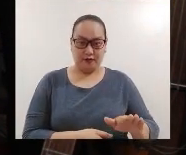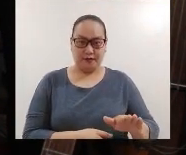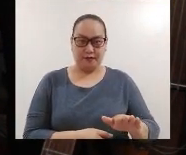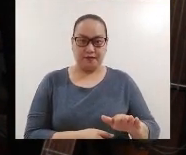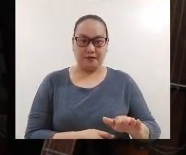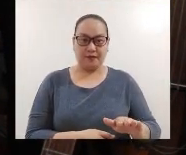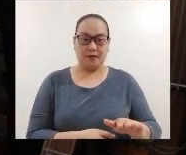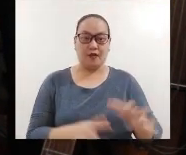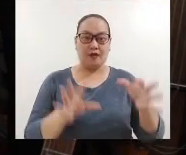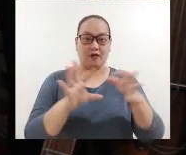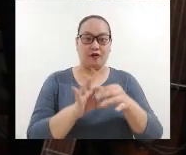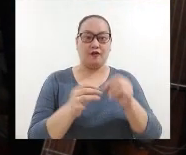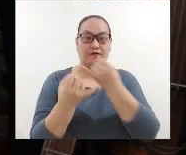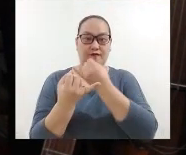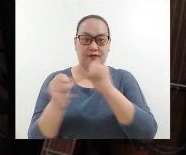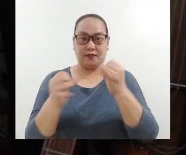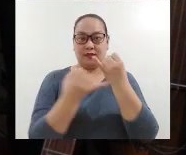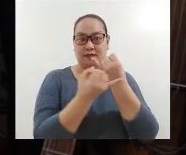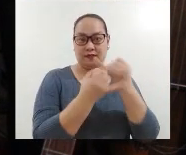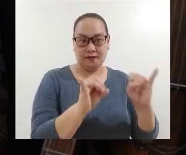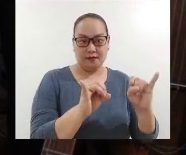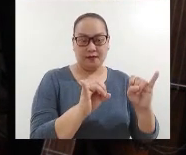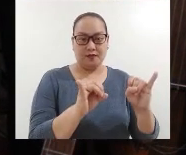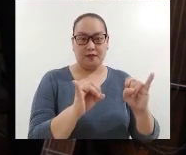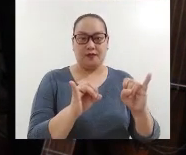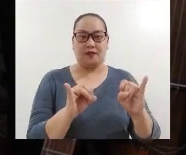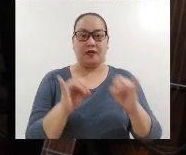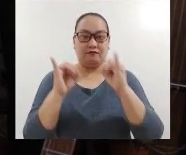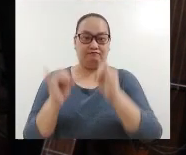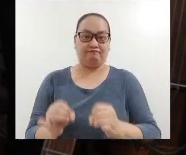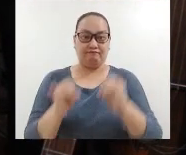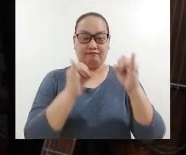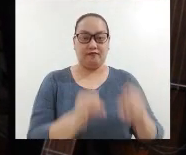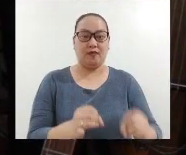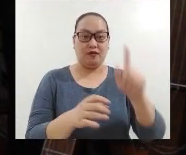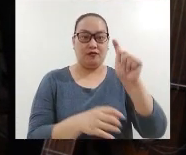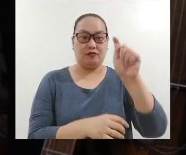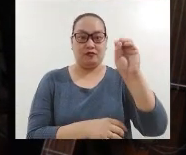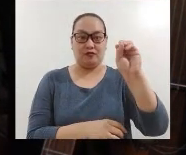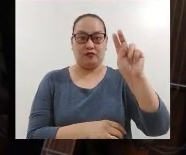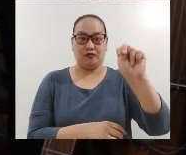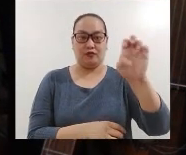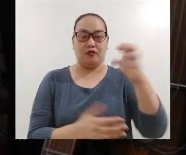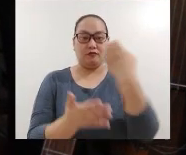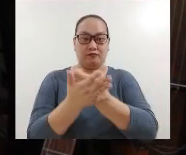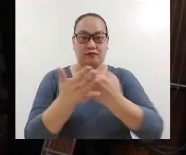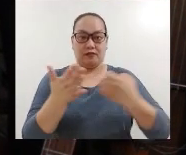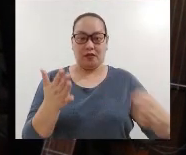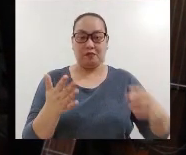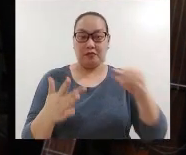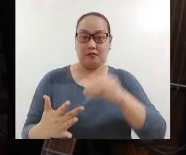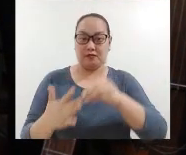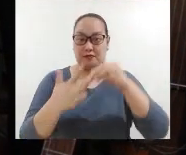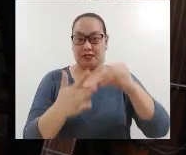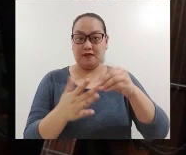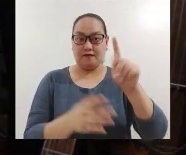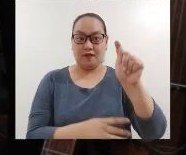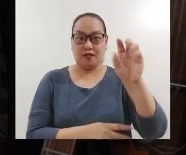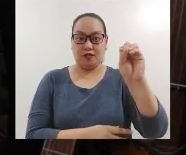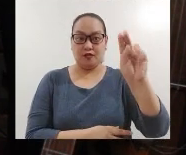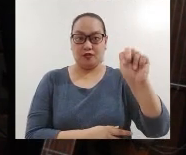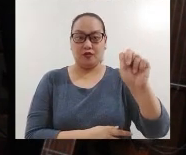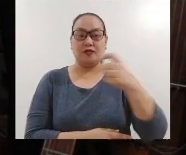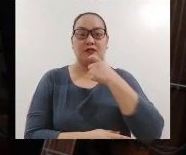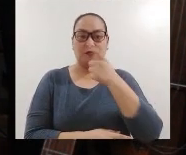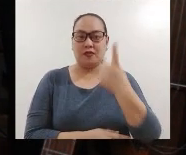of individual tone to create an element. We are referring to specific tones. Kagaya ng sinabi ko sa inyo kanina,